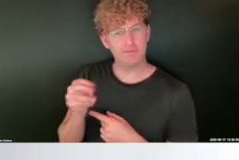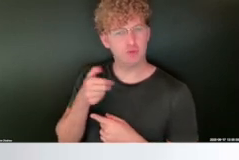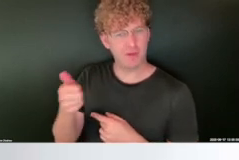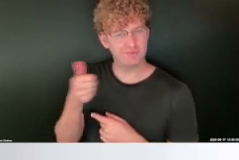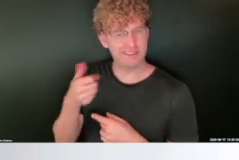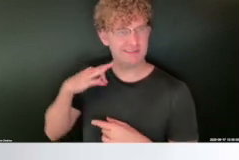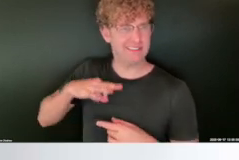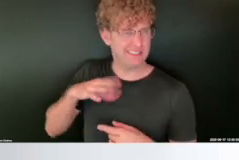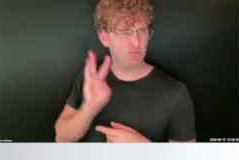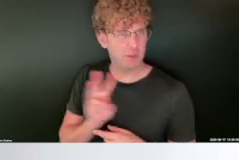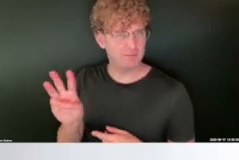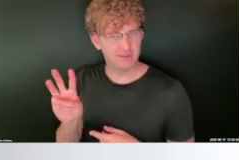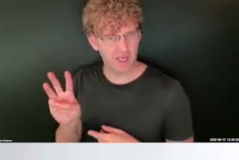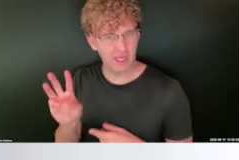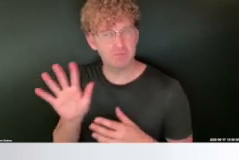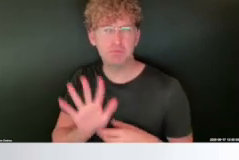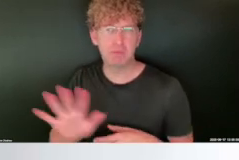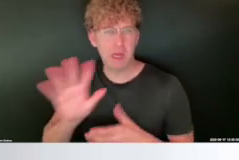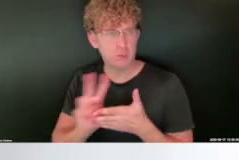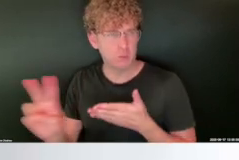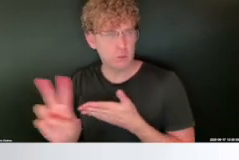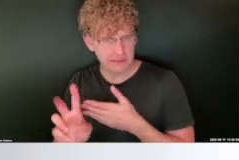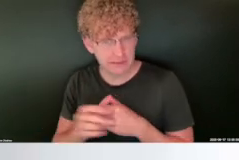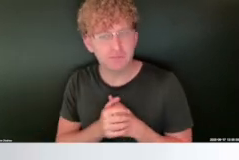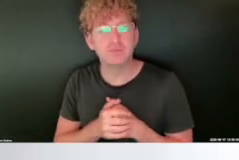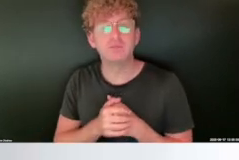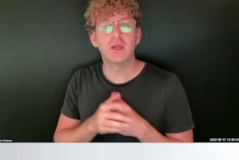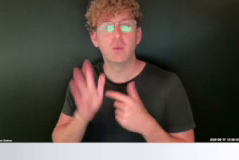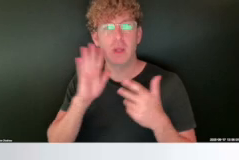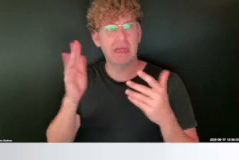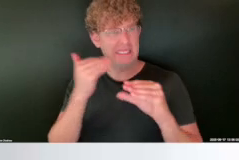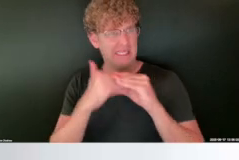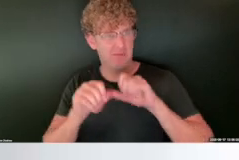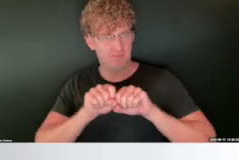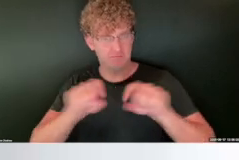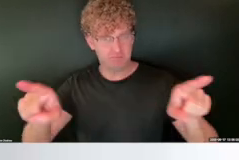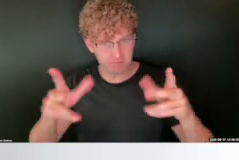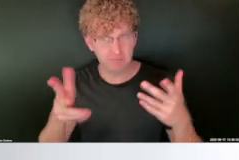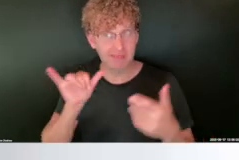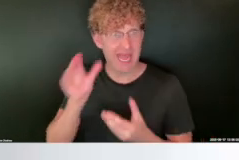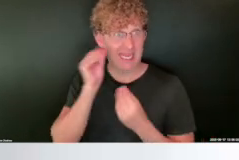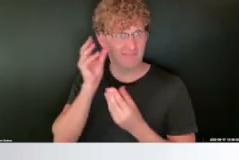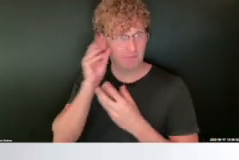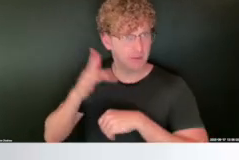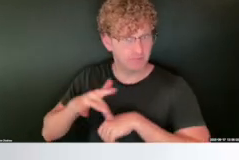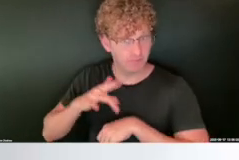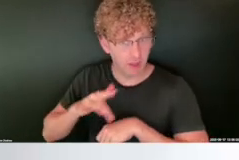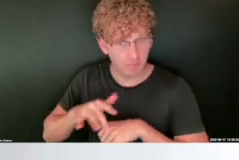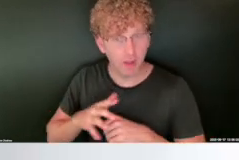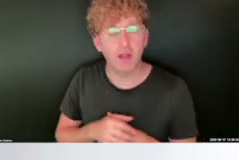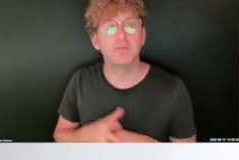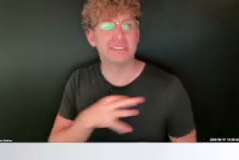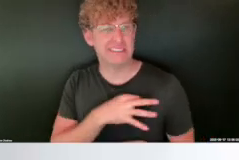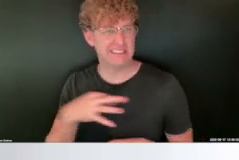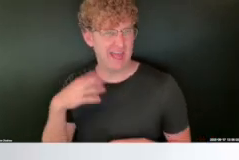we'll email meeting registrants when that information is available. Staff will also share the link to the webpage in